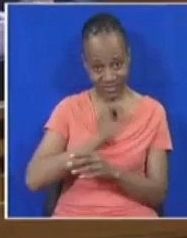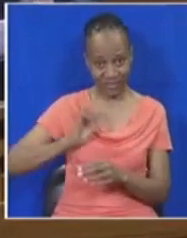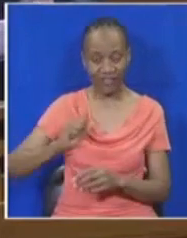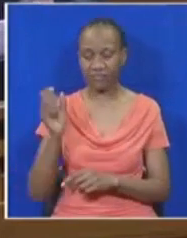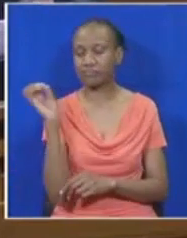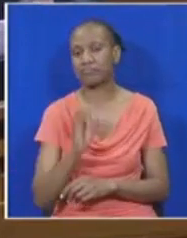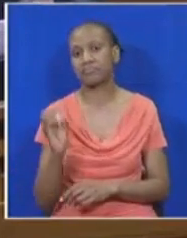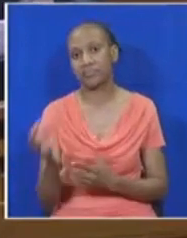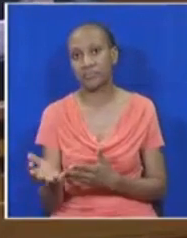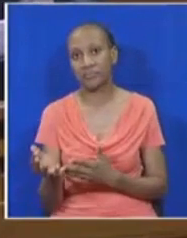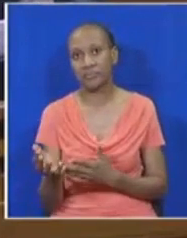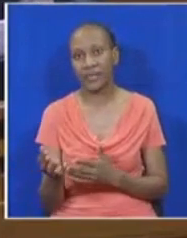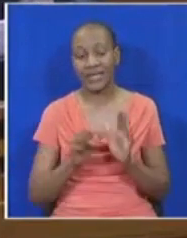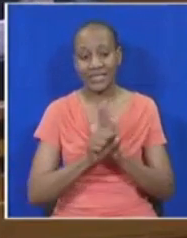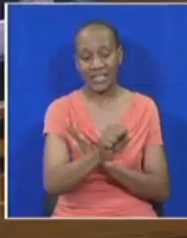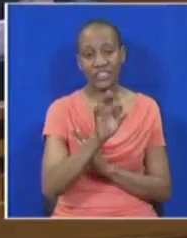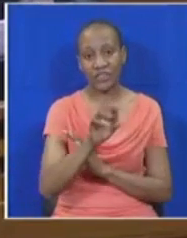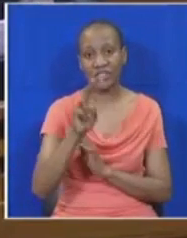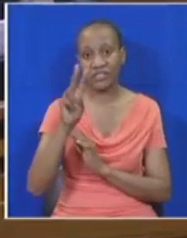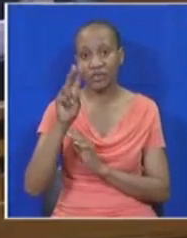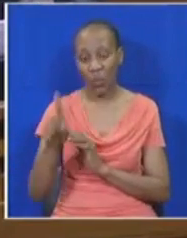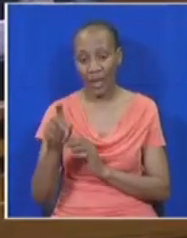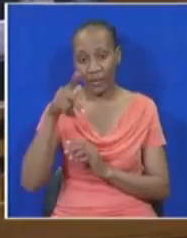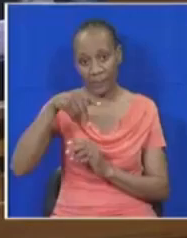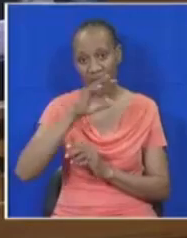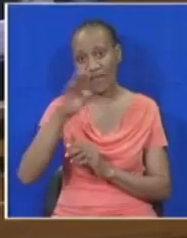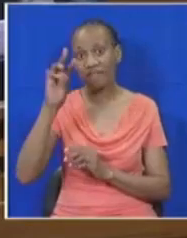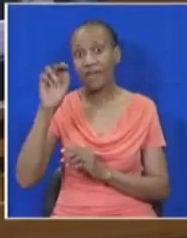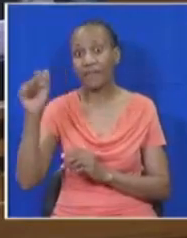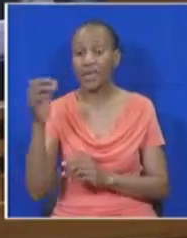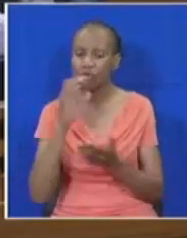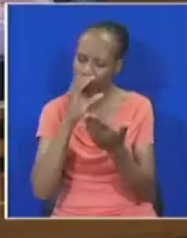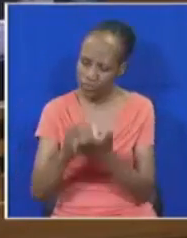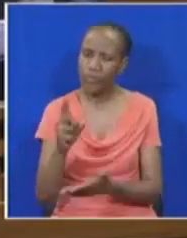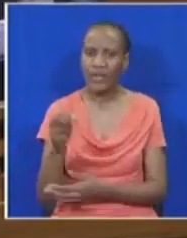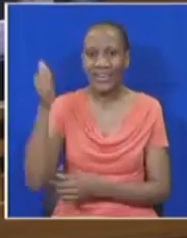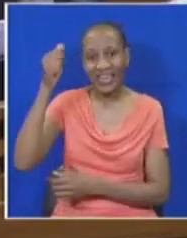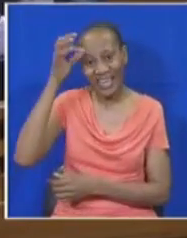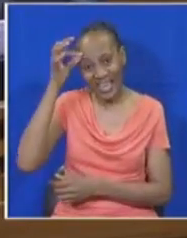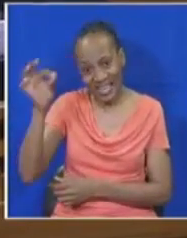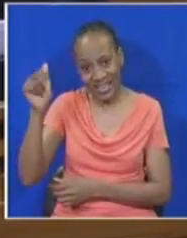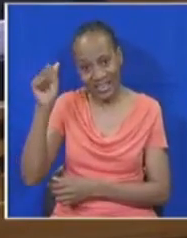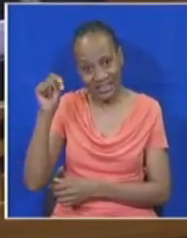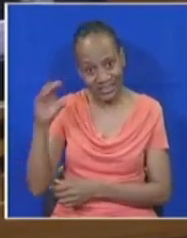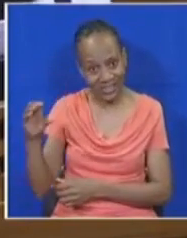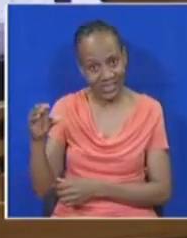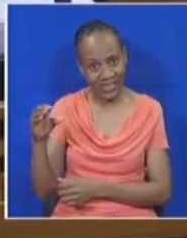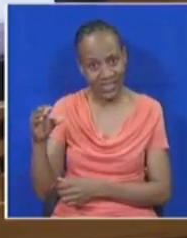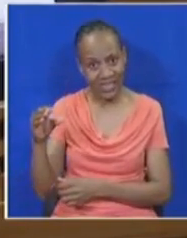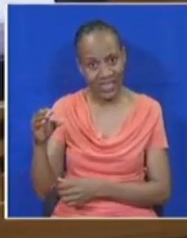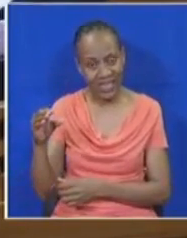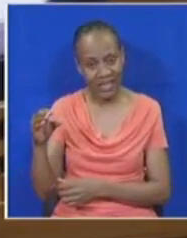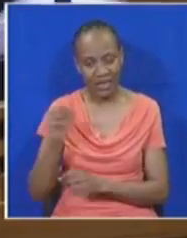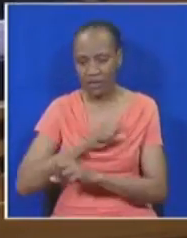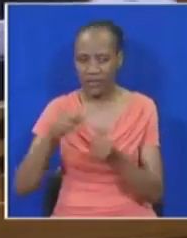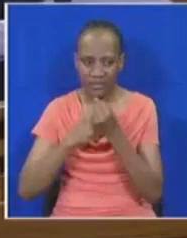This failure to implement Section 31 of PFMA confirms that the ANC government is the biggest enemy of black business